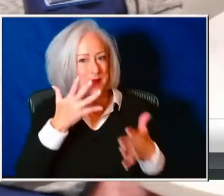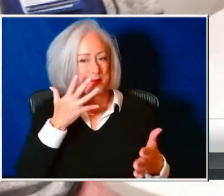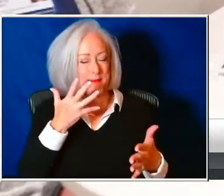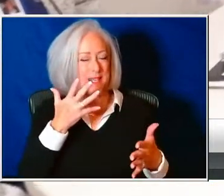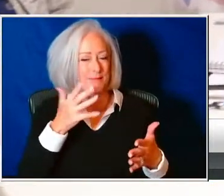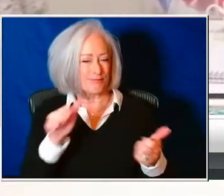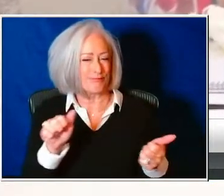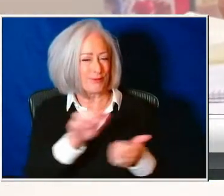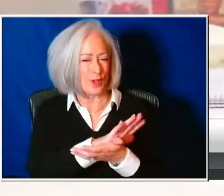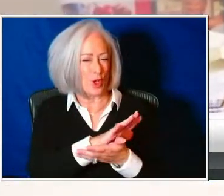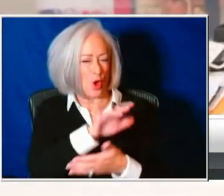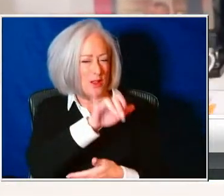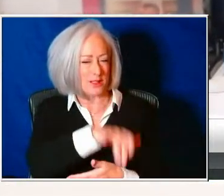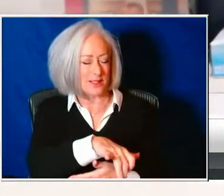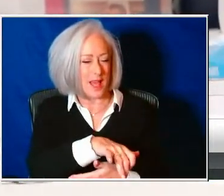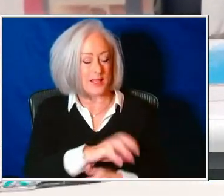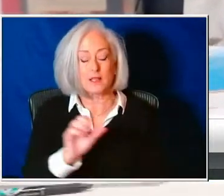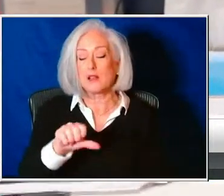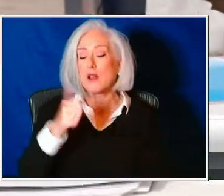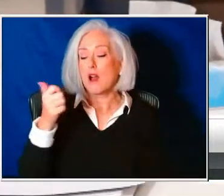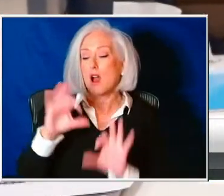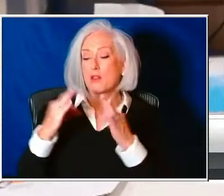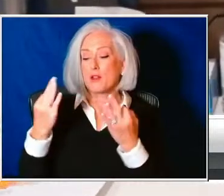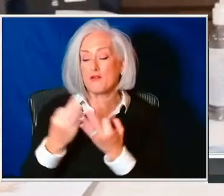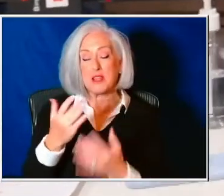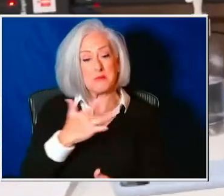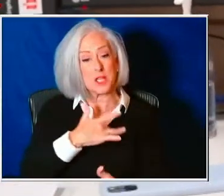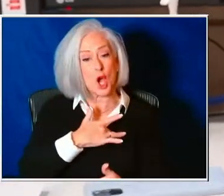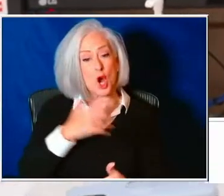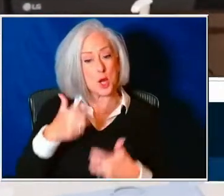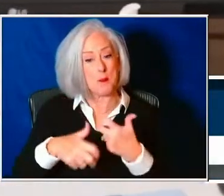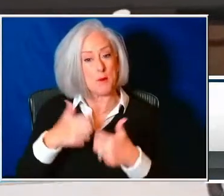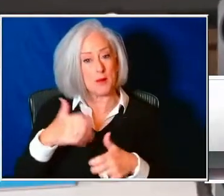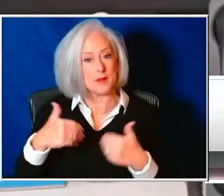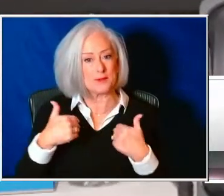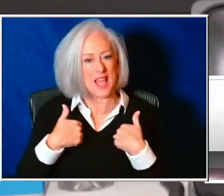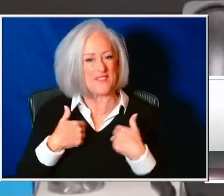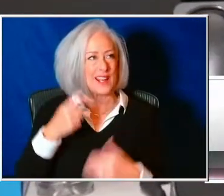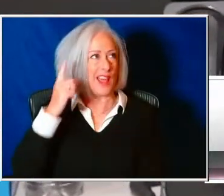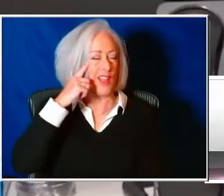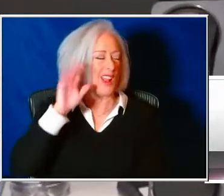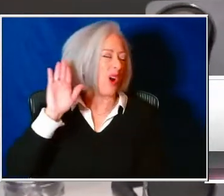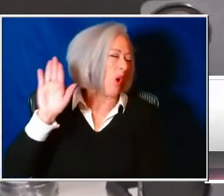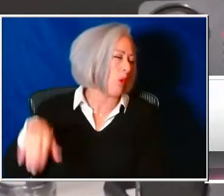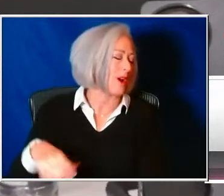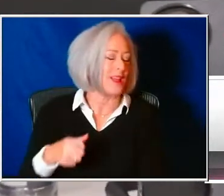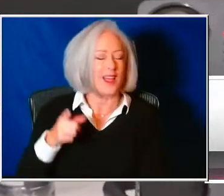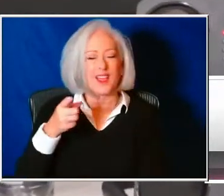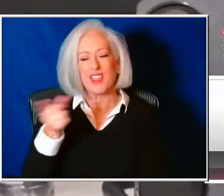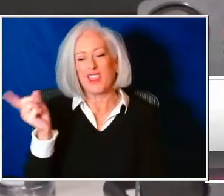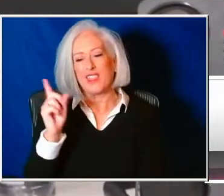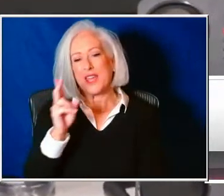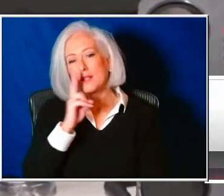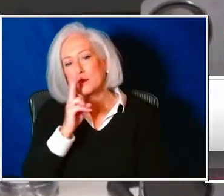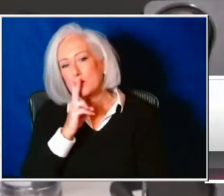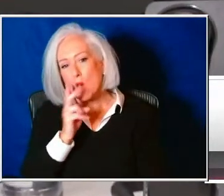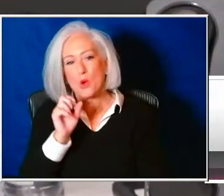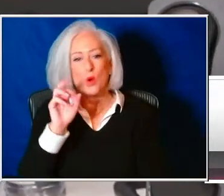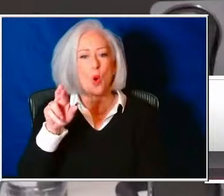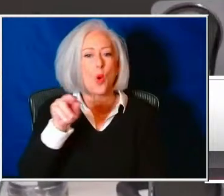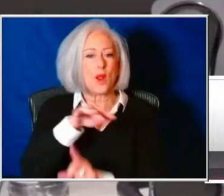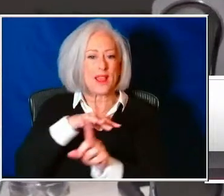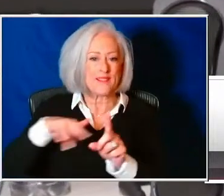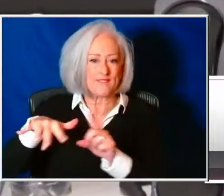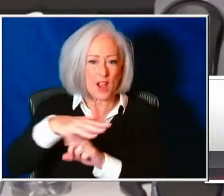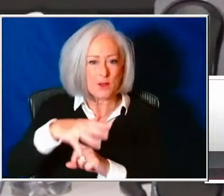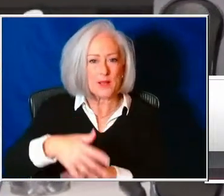family has had heart problems, but I always said, oh, it was because they smoked, or it was environmental, right? Because they drank or they were